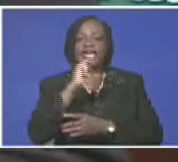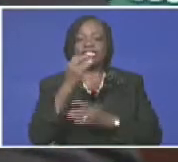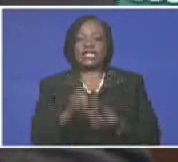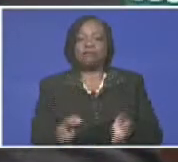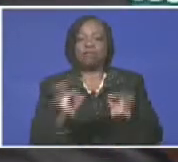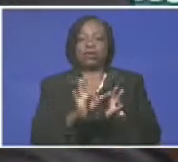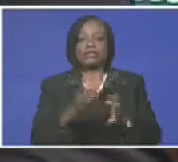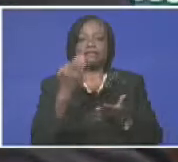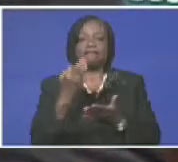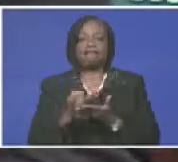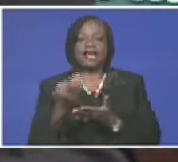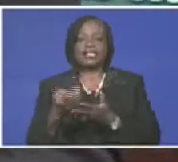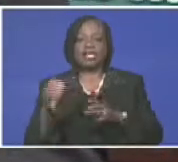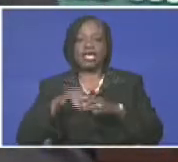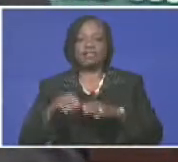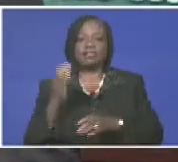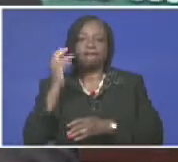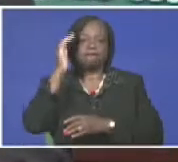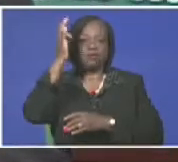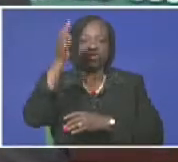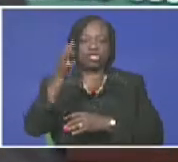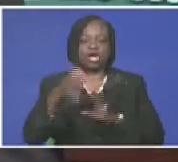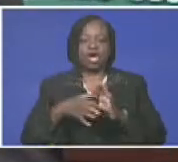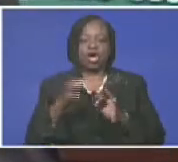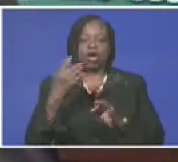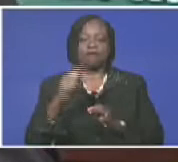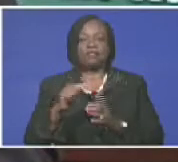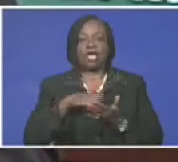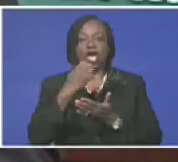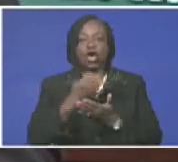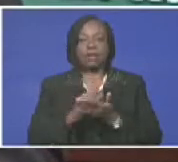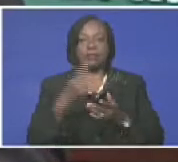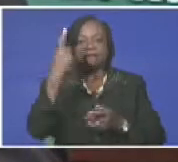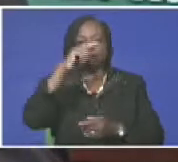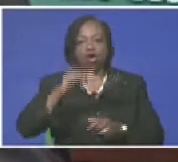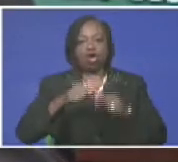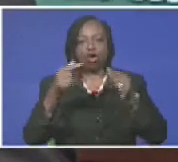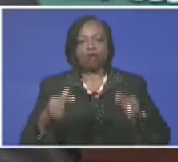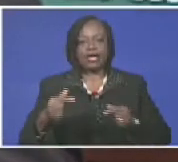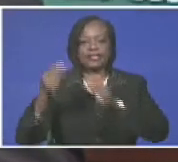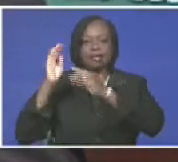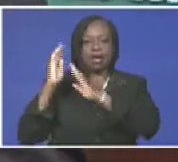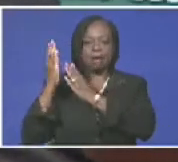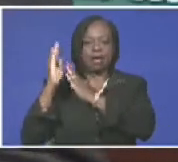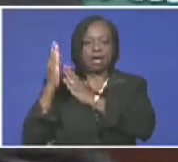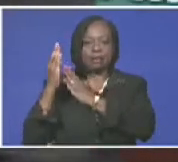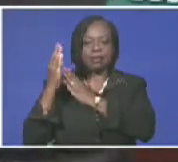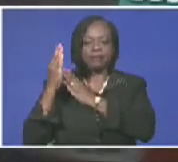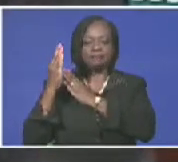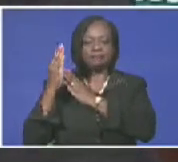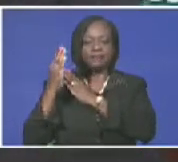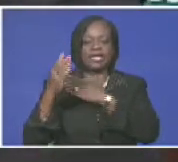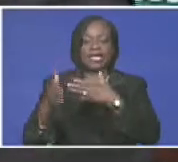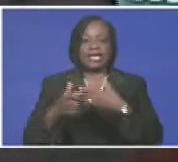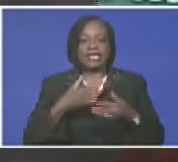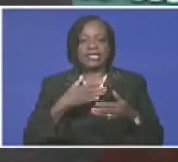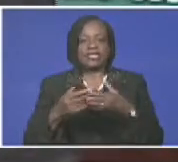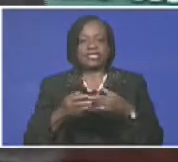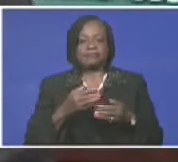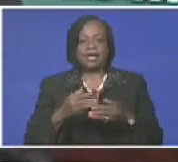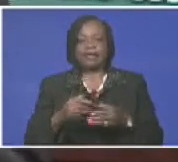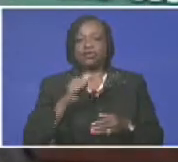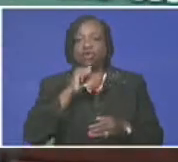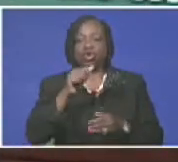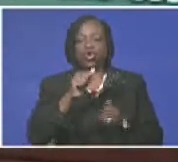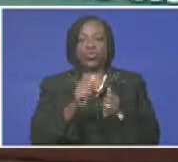the future of the economy of Grand Bahama. Despite or notwithstanding